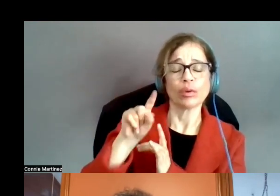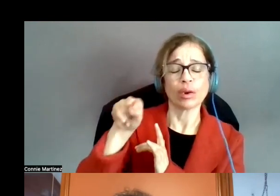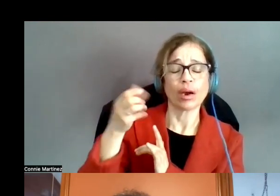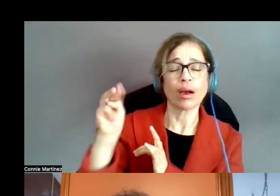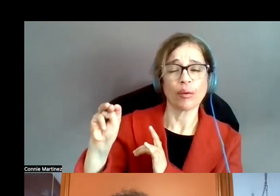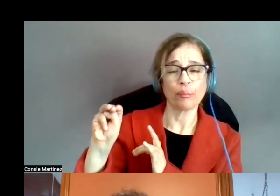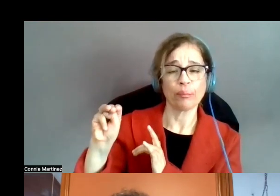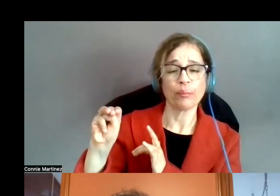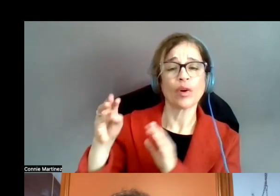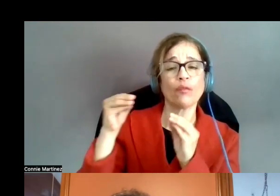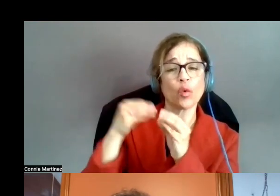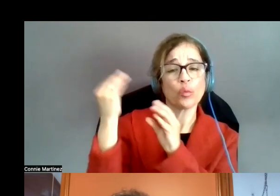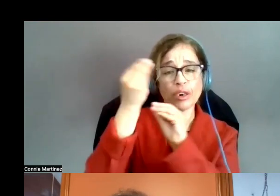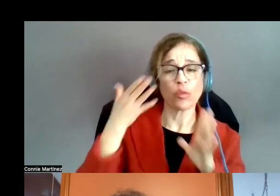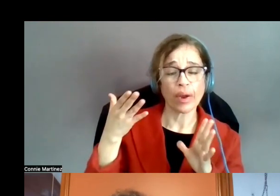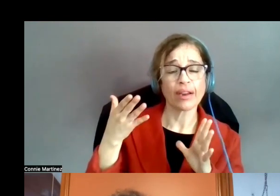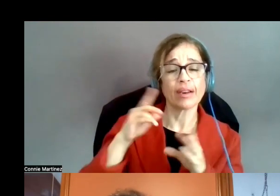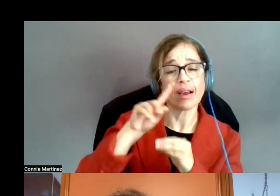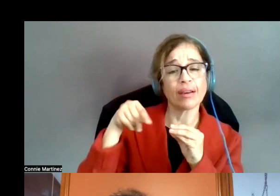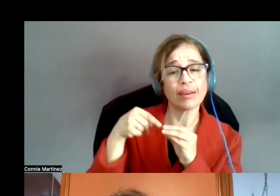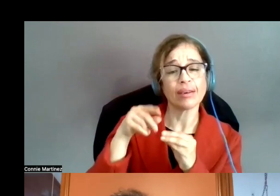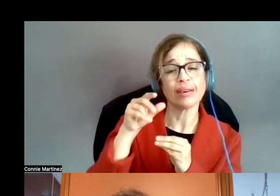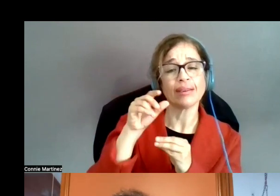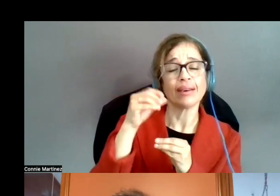drakeItarts.com. For more information about our Arts